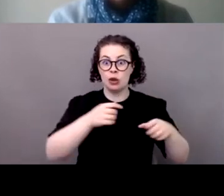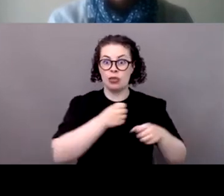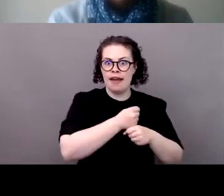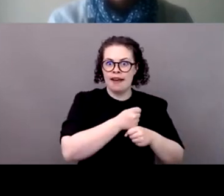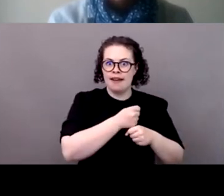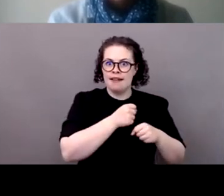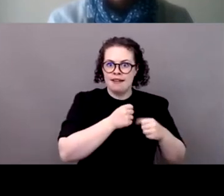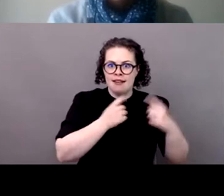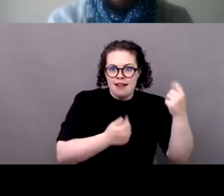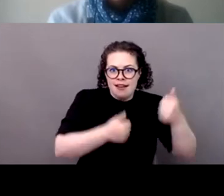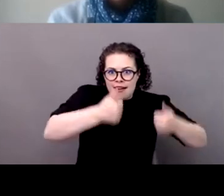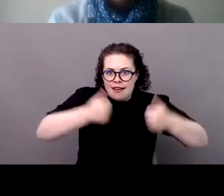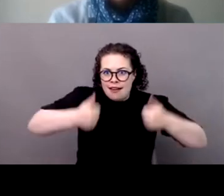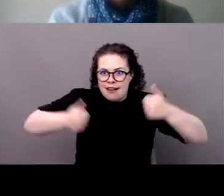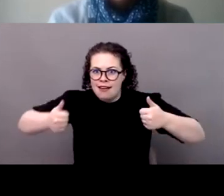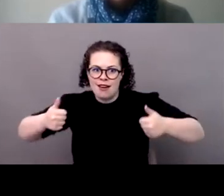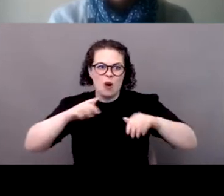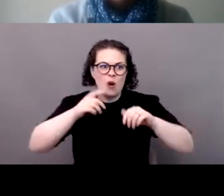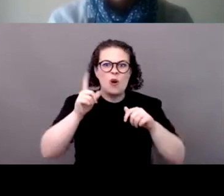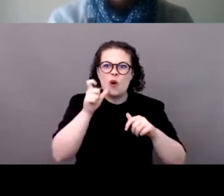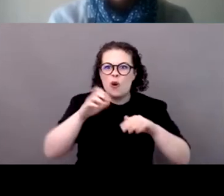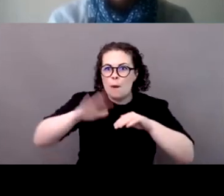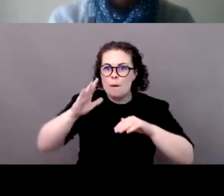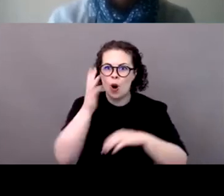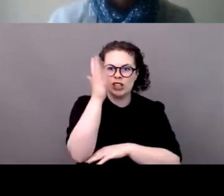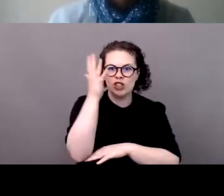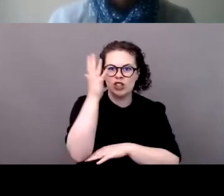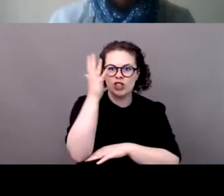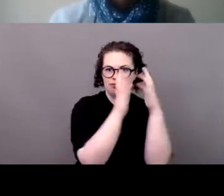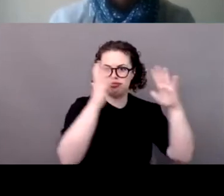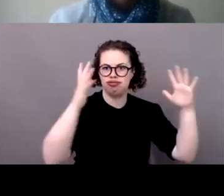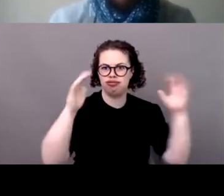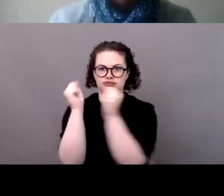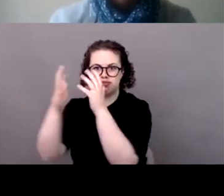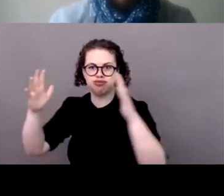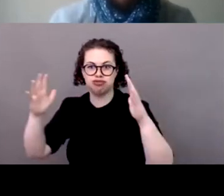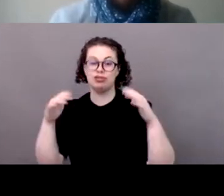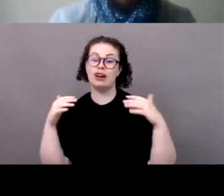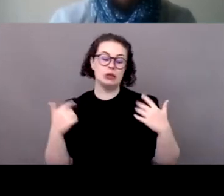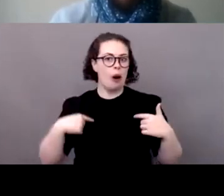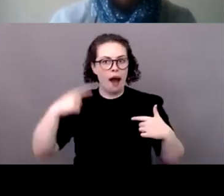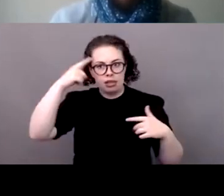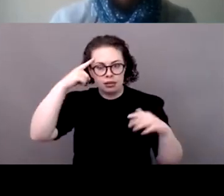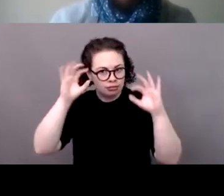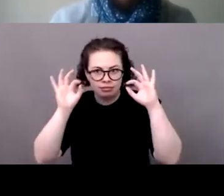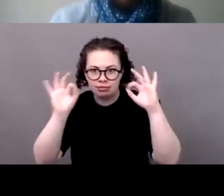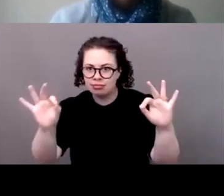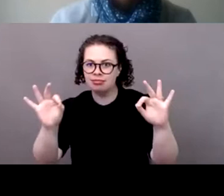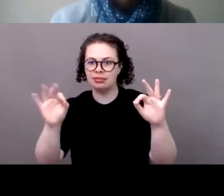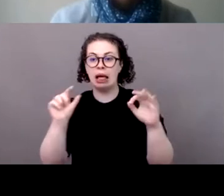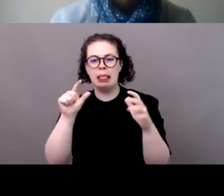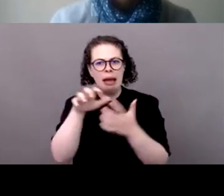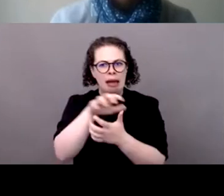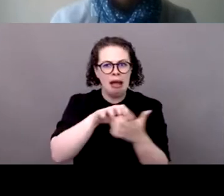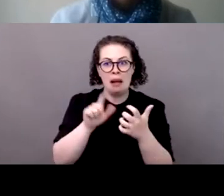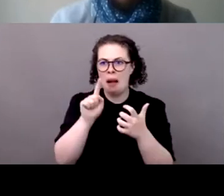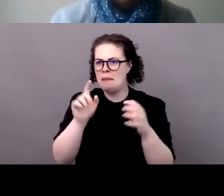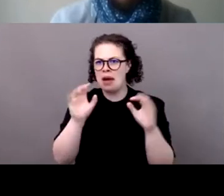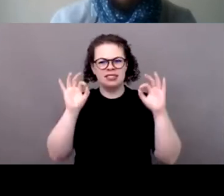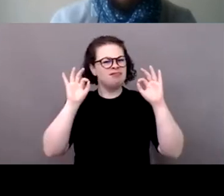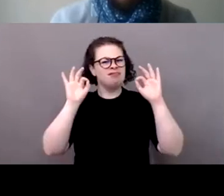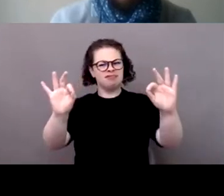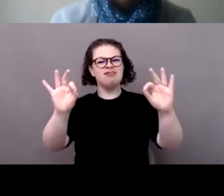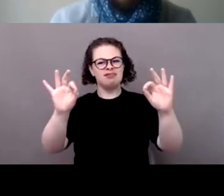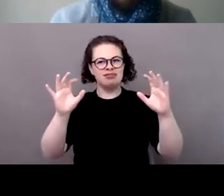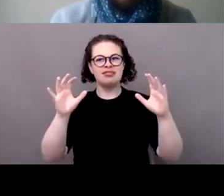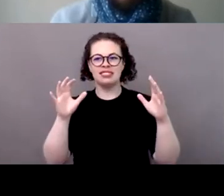to raise awareness. I think it's been said a few times today that awareness raising is the first step to behavioral change. And that's what we all have